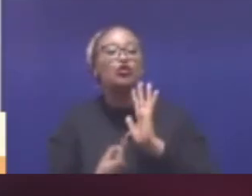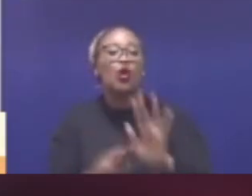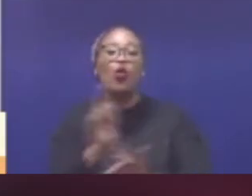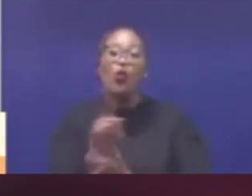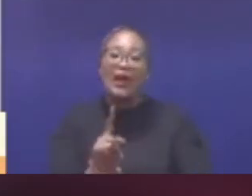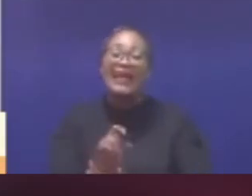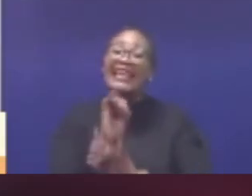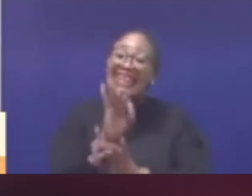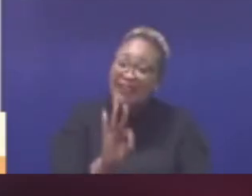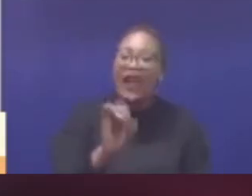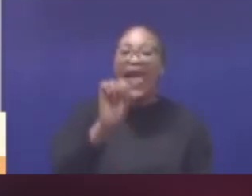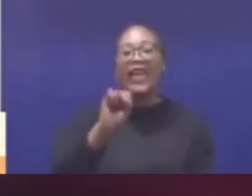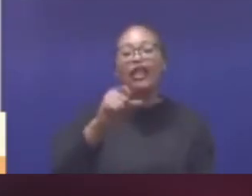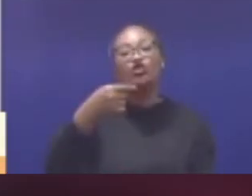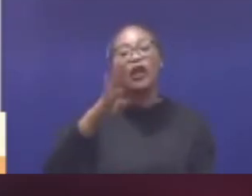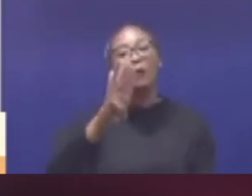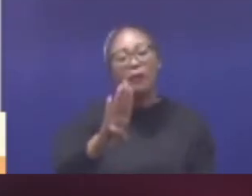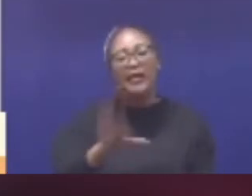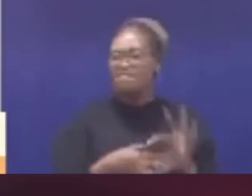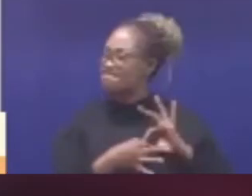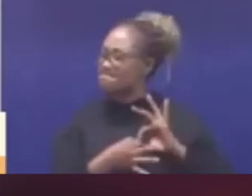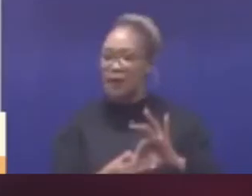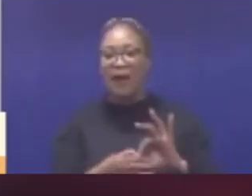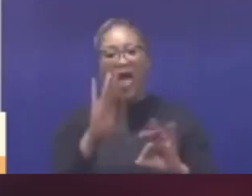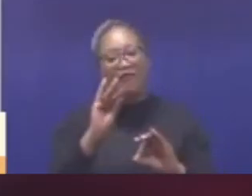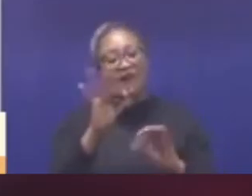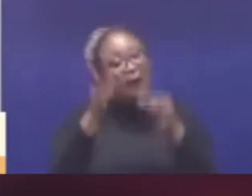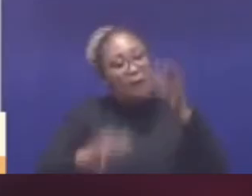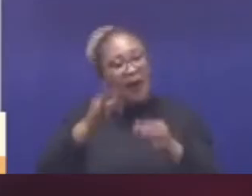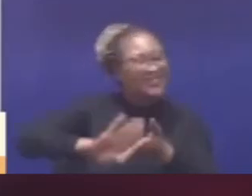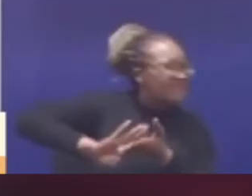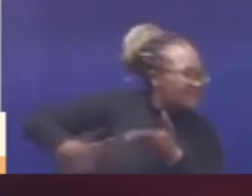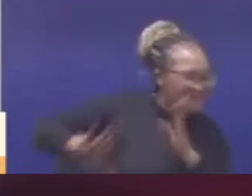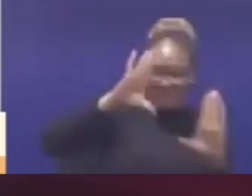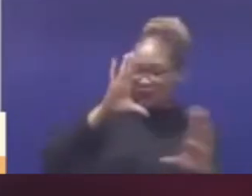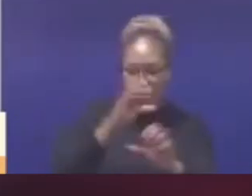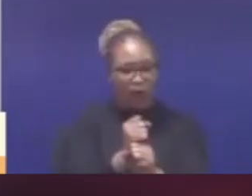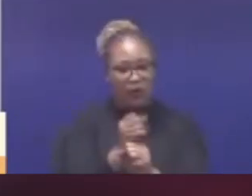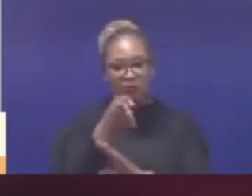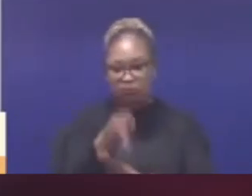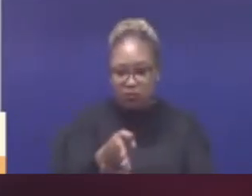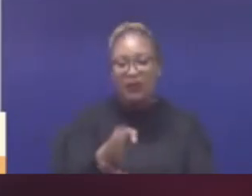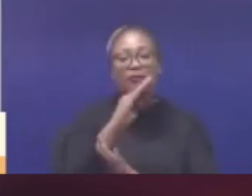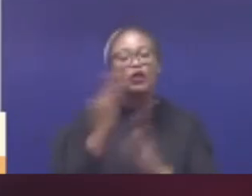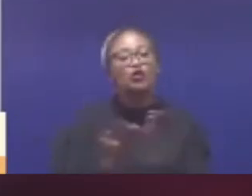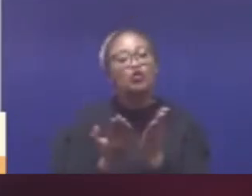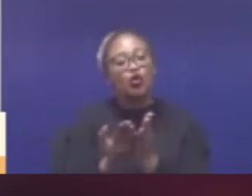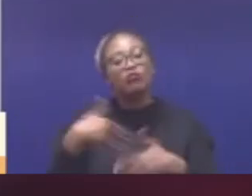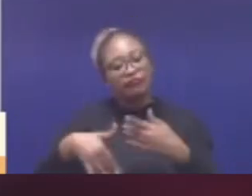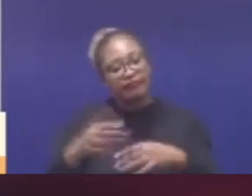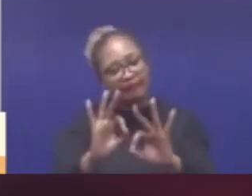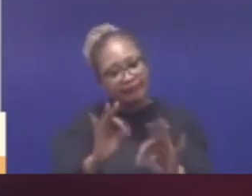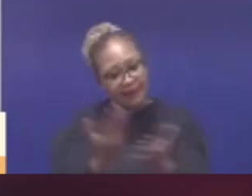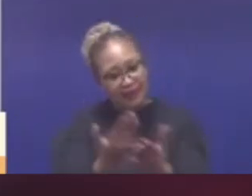dedicated SGB that is not politicized to function, to allow a school to function. The school